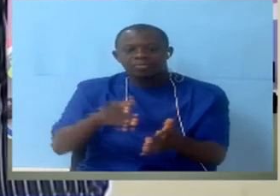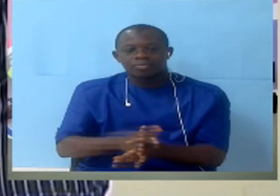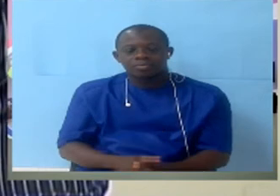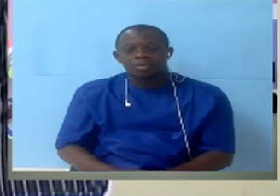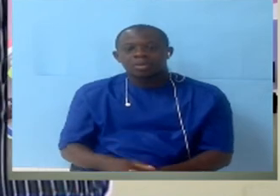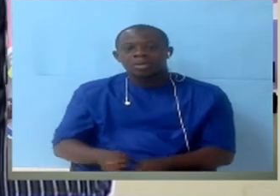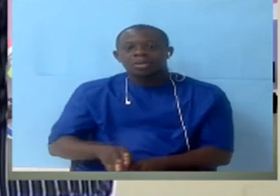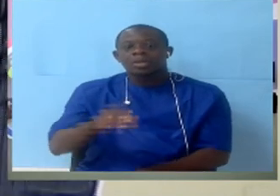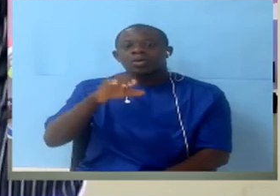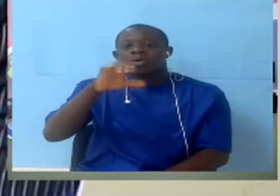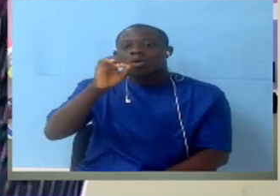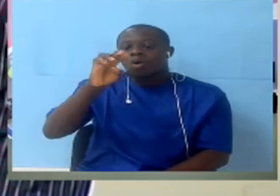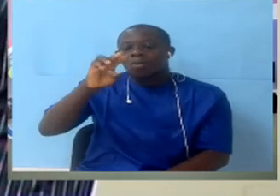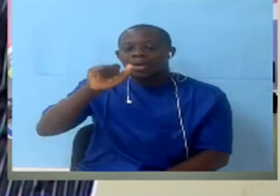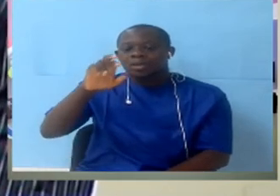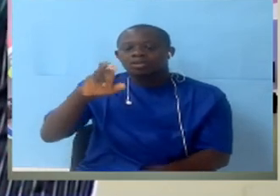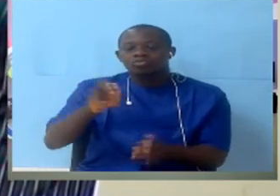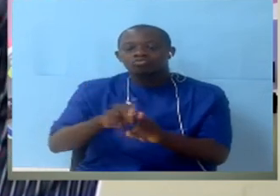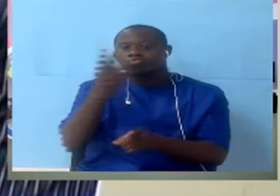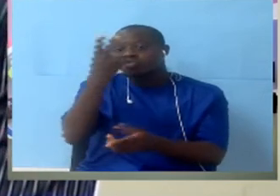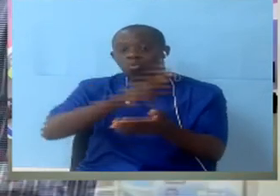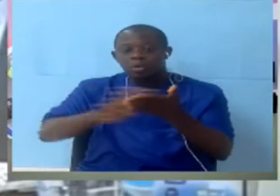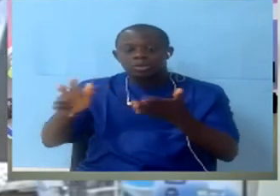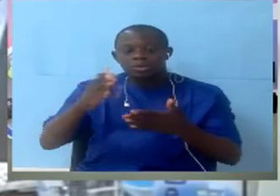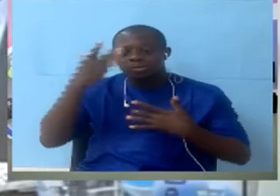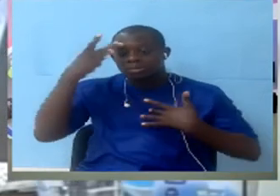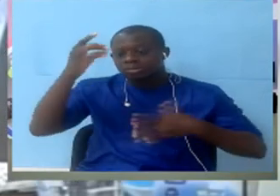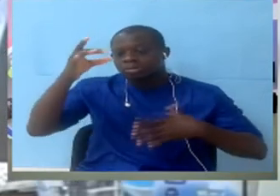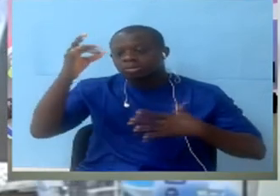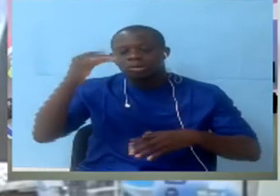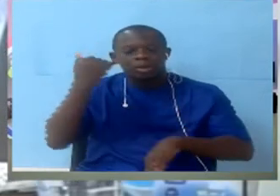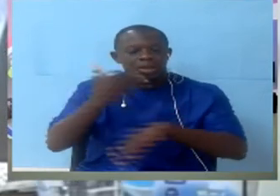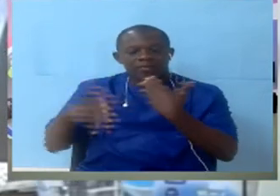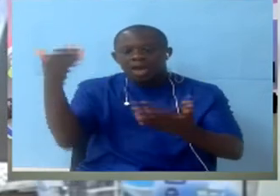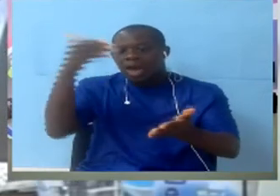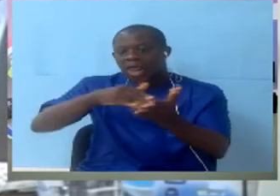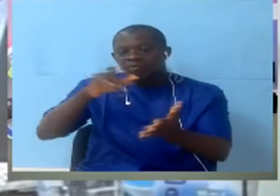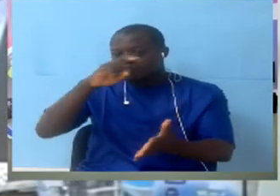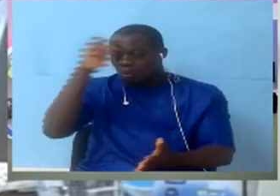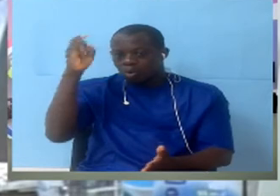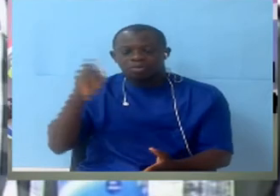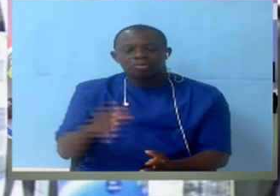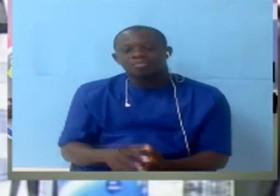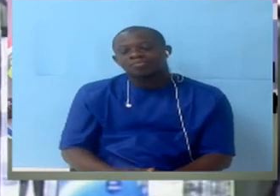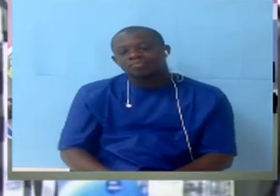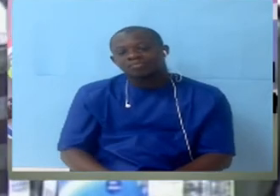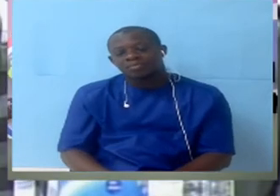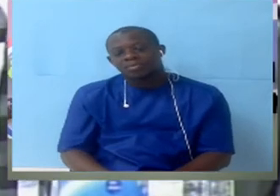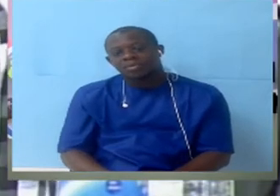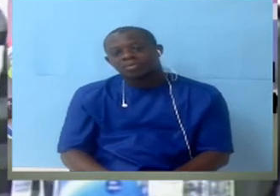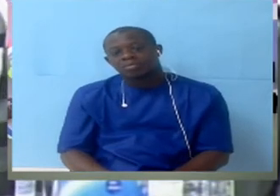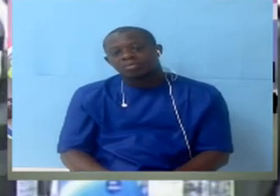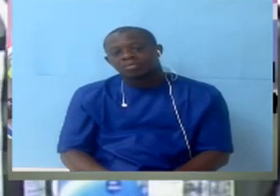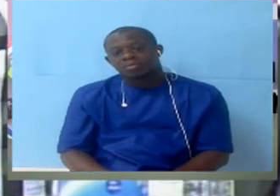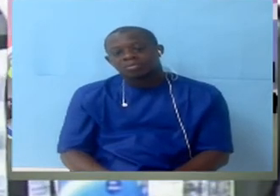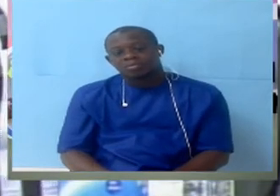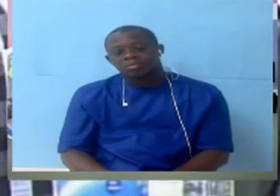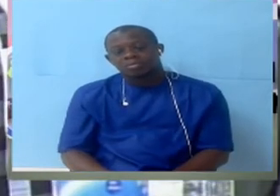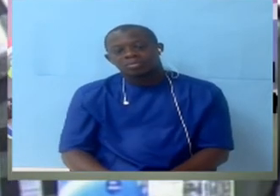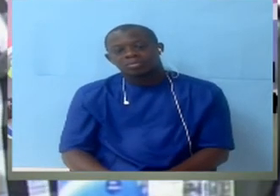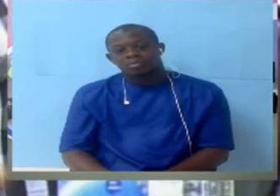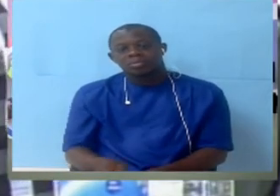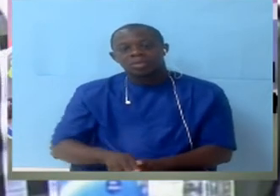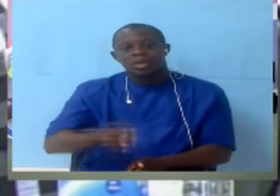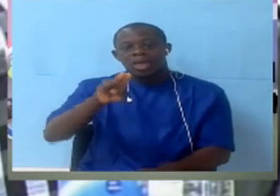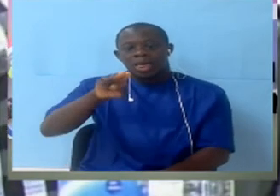Kenya. Say Omar Jels fell sick for 2 weeks. Amana doko fangola. He didn't come to work. NIA, everywhere was clear, there